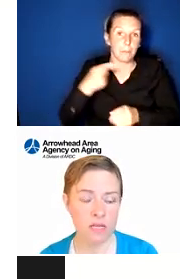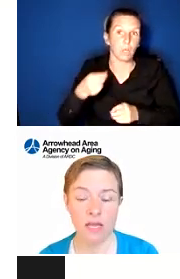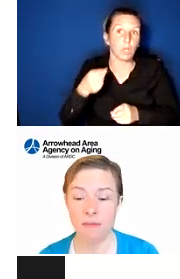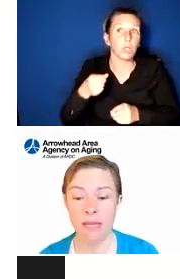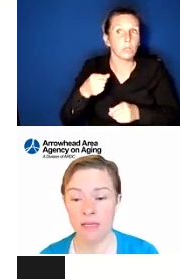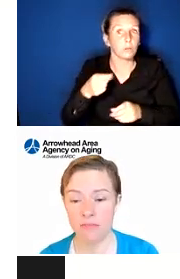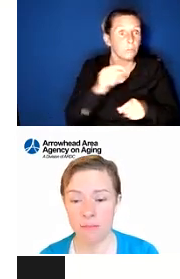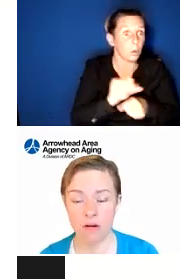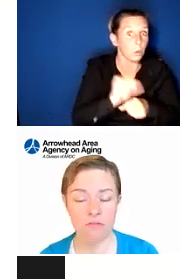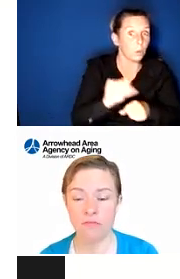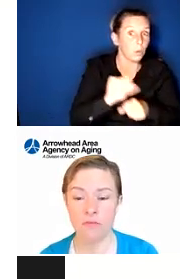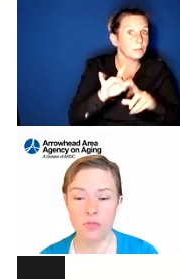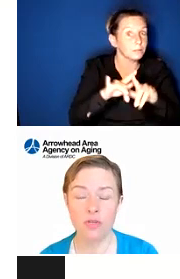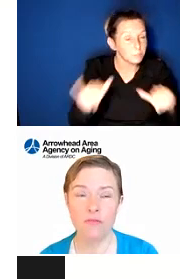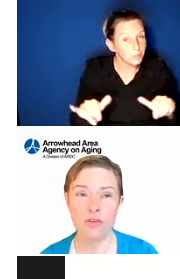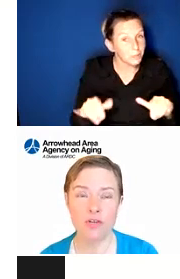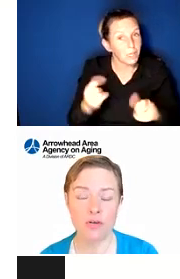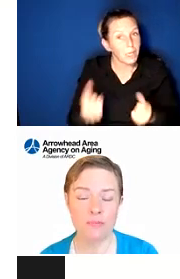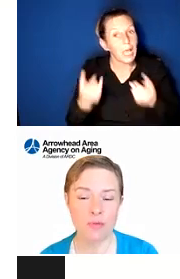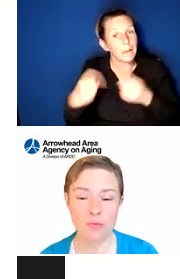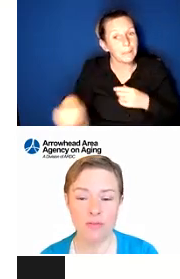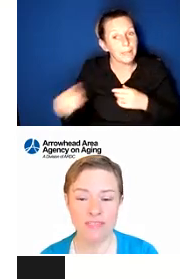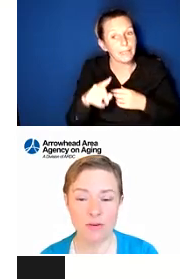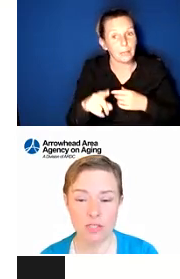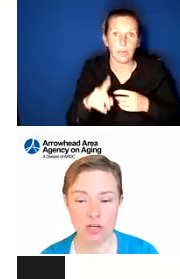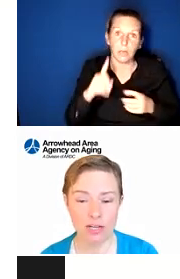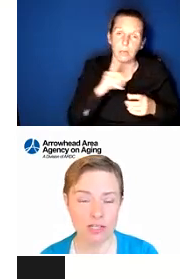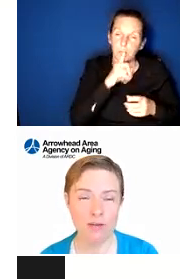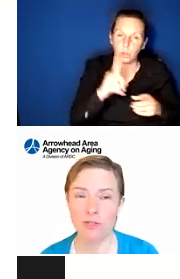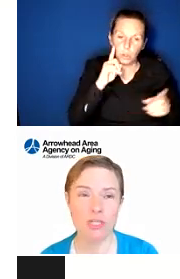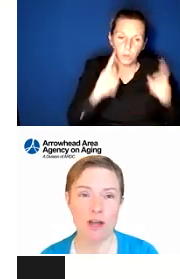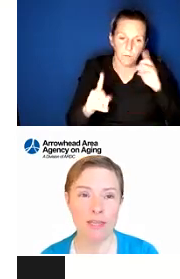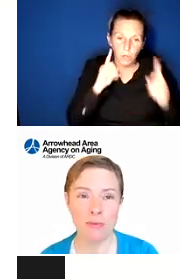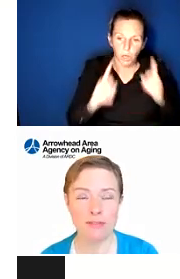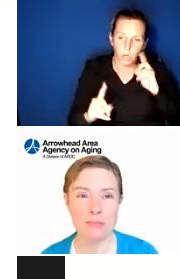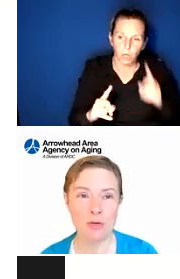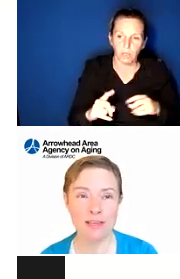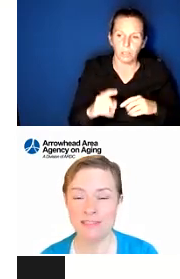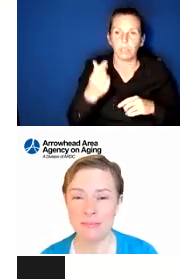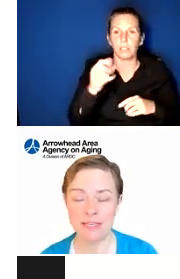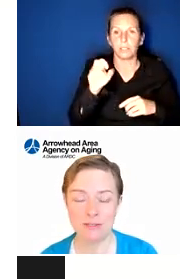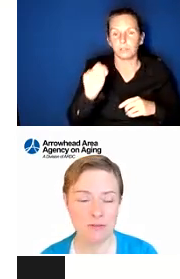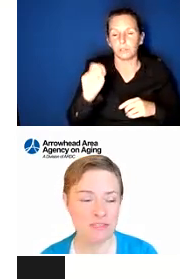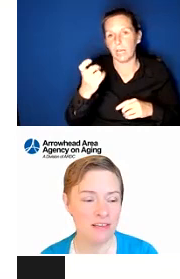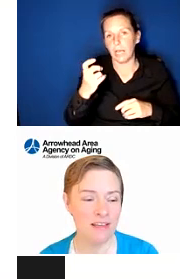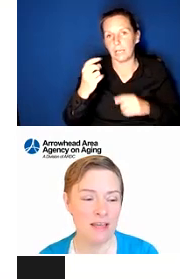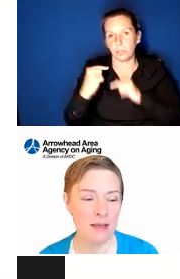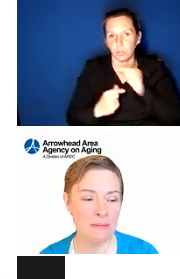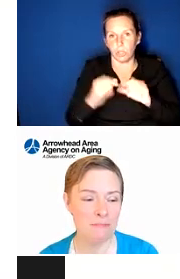workforce. And many of them are, I'm sure you've heard the term thrown around, sandwich generation. They were just talking about it this morning on the CBS